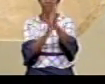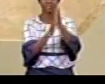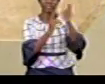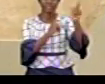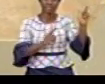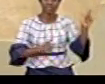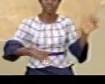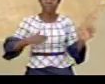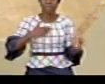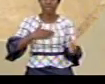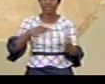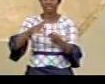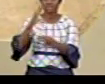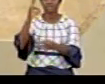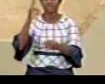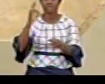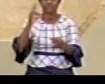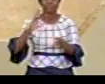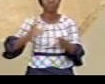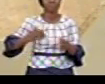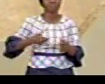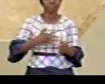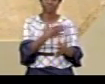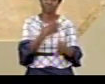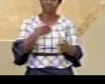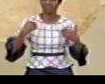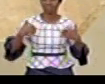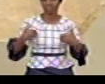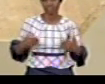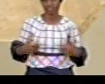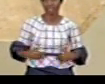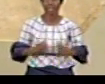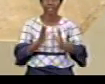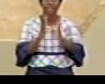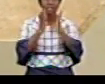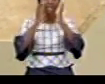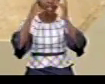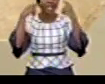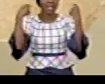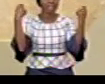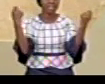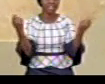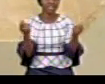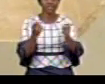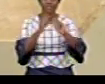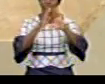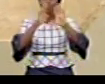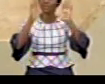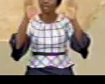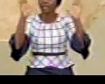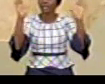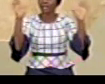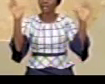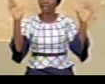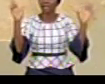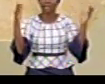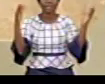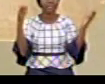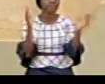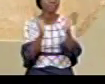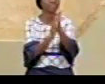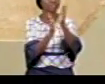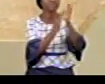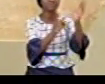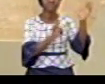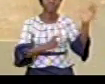Lord, my spirit, soul, and body. Shout hallelujah. Praise